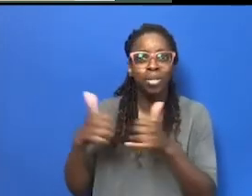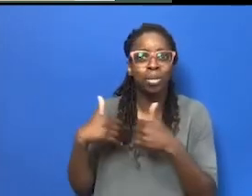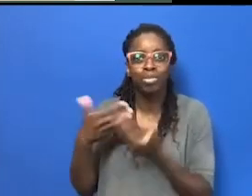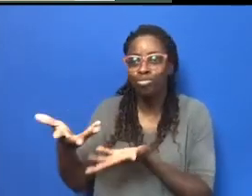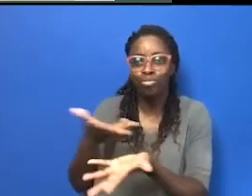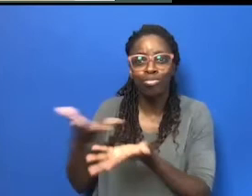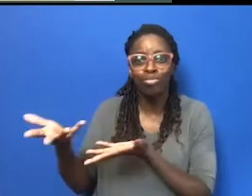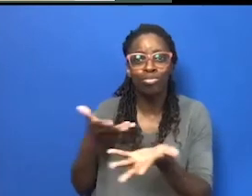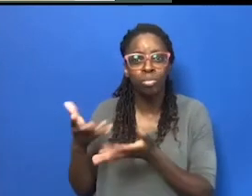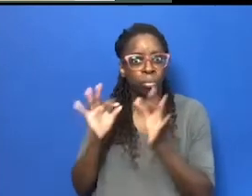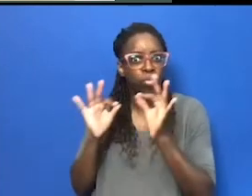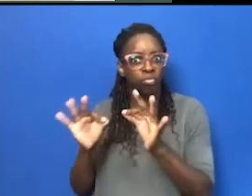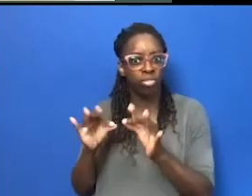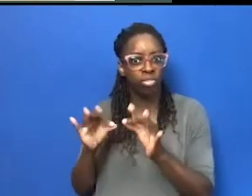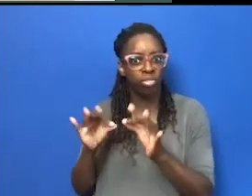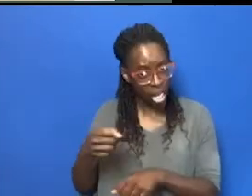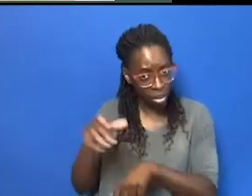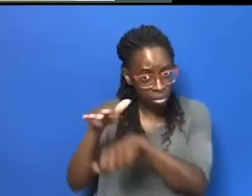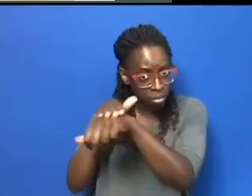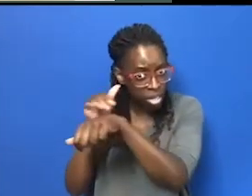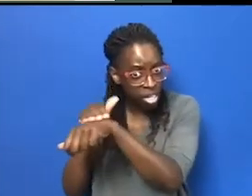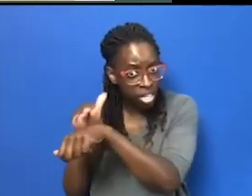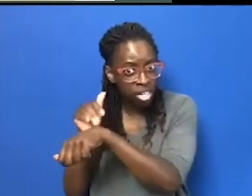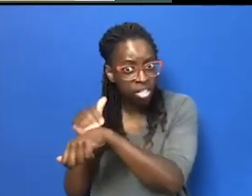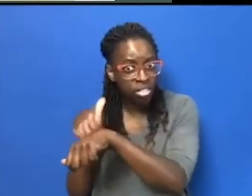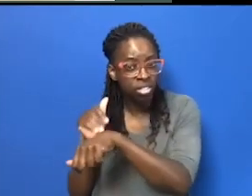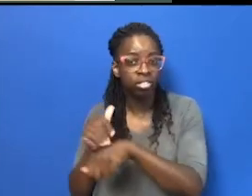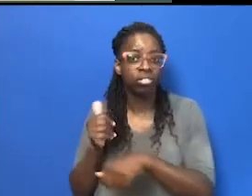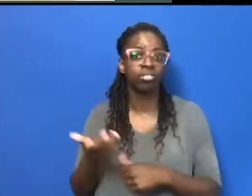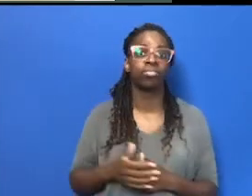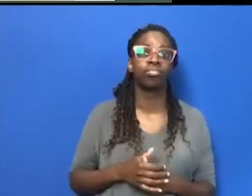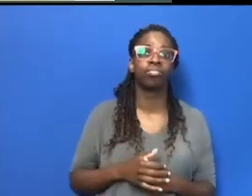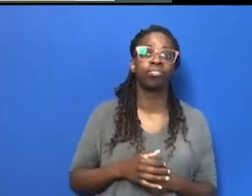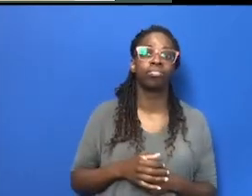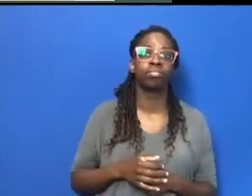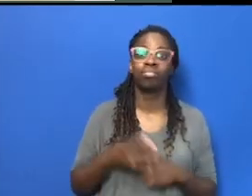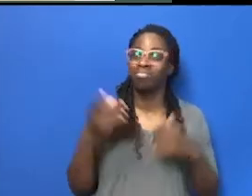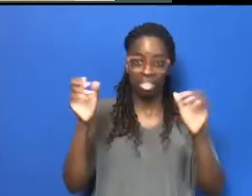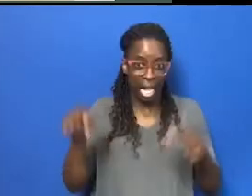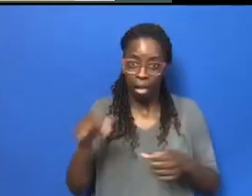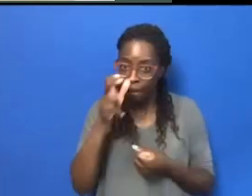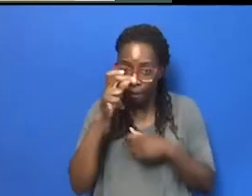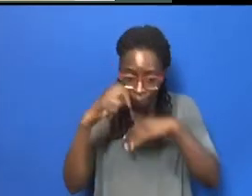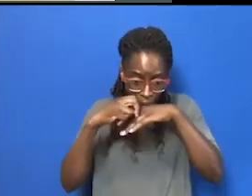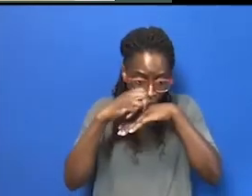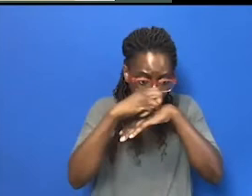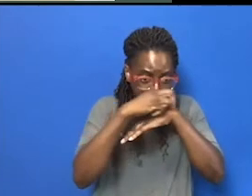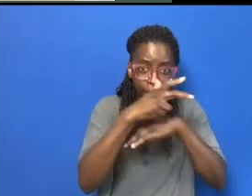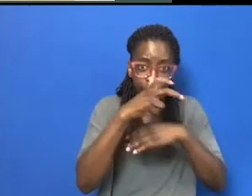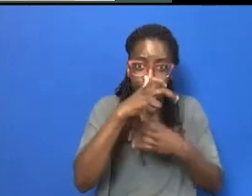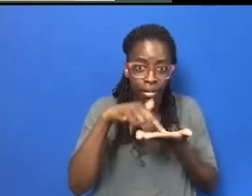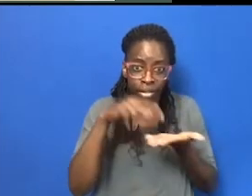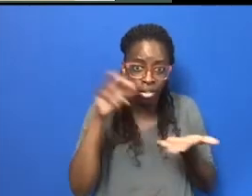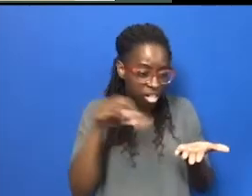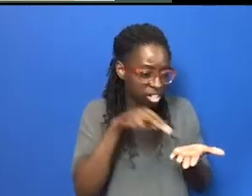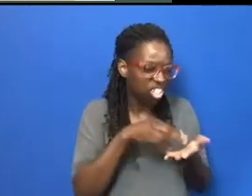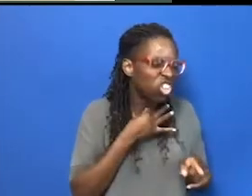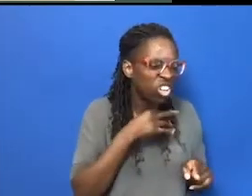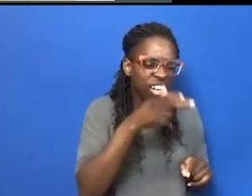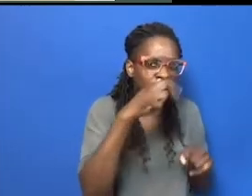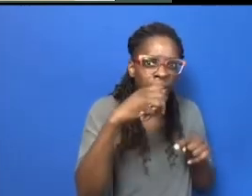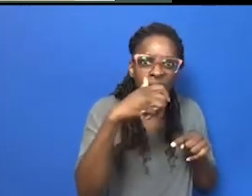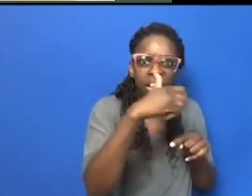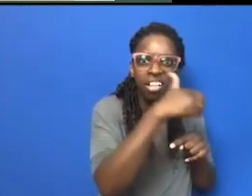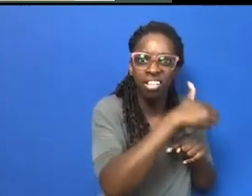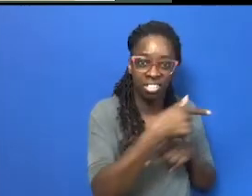pet at the classroom, or it's just like an insect they saw while they're out for a walk, talking about the differences between them, talking about their life